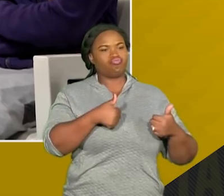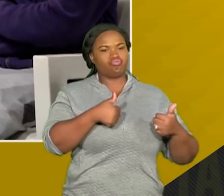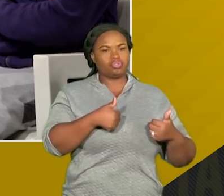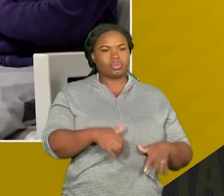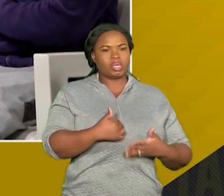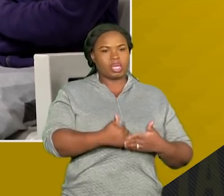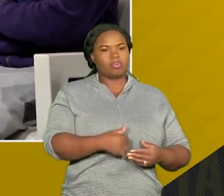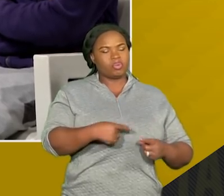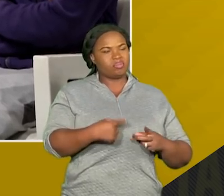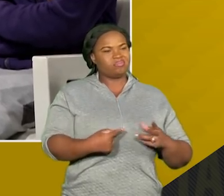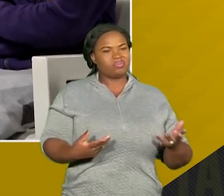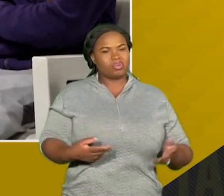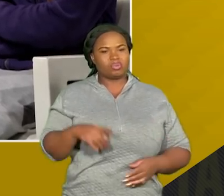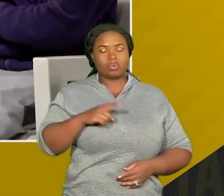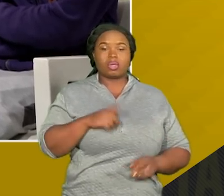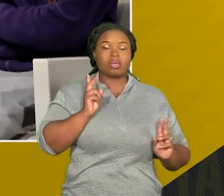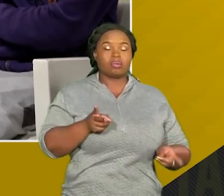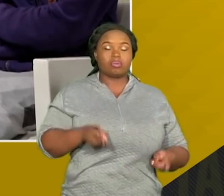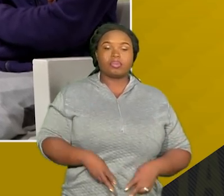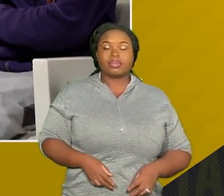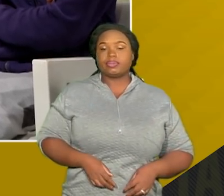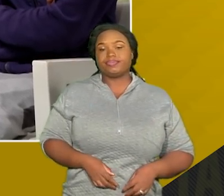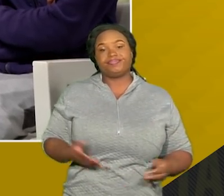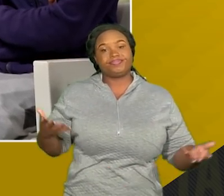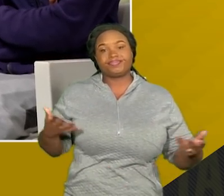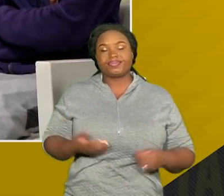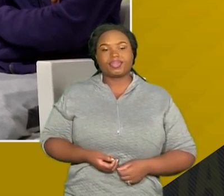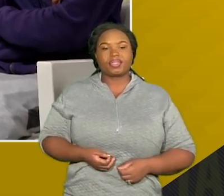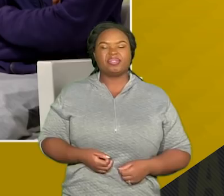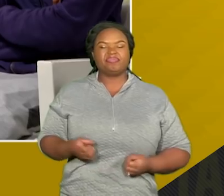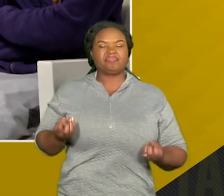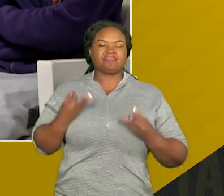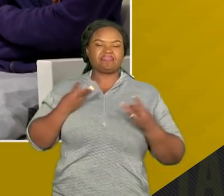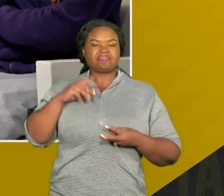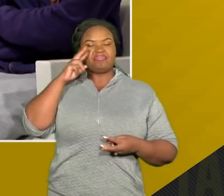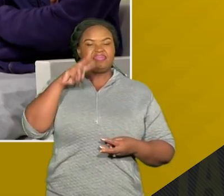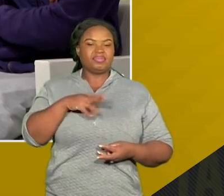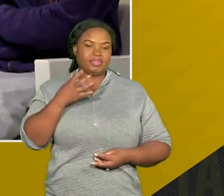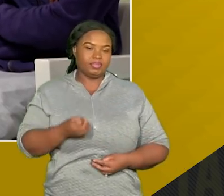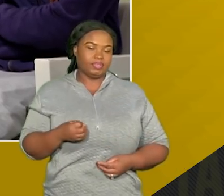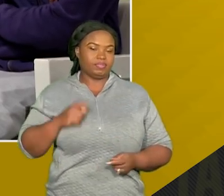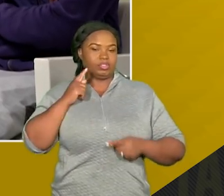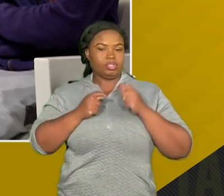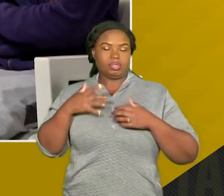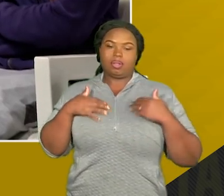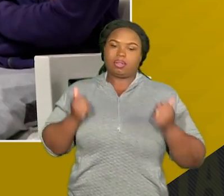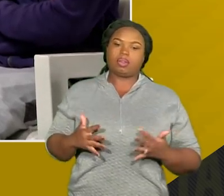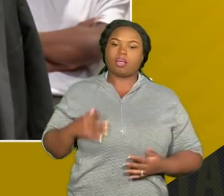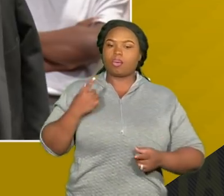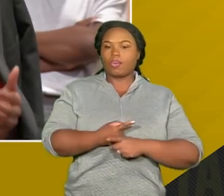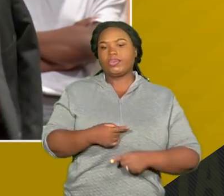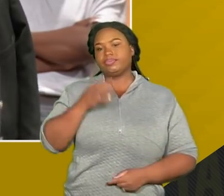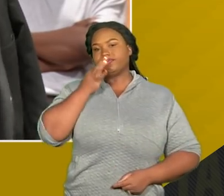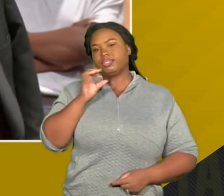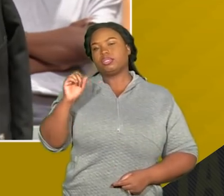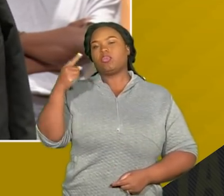help you with 1, 2, 3, 4? Because often, you know, sometimes we've got this perception. Yeah. You are to a traditional healer, he'll always tell you that